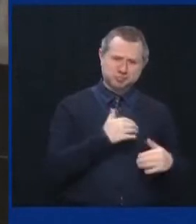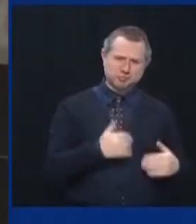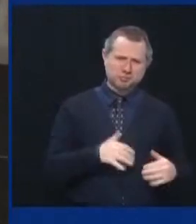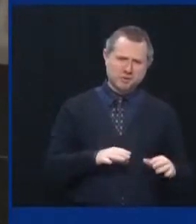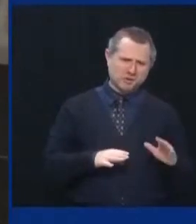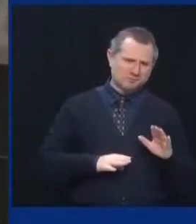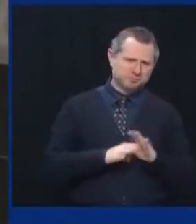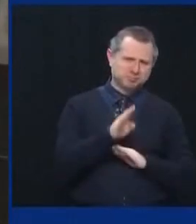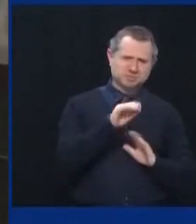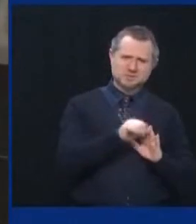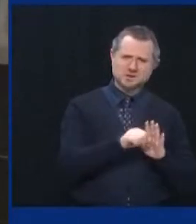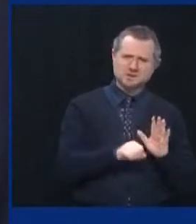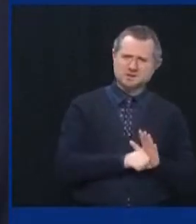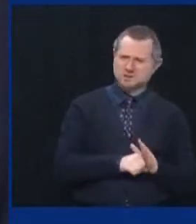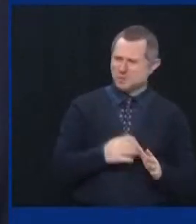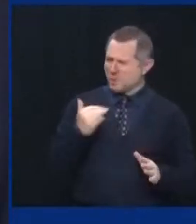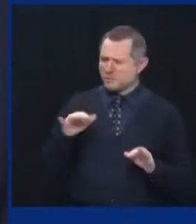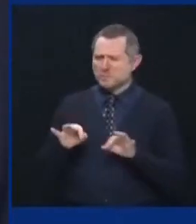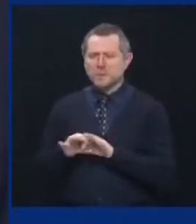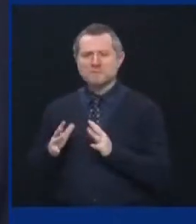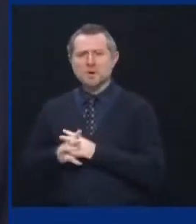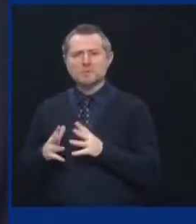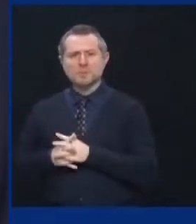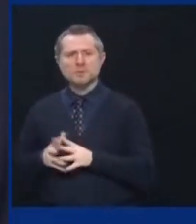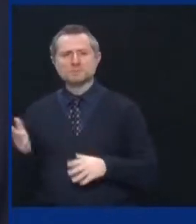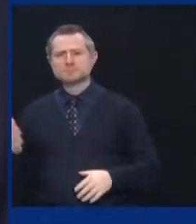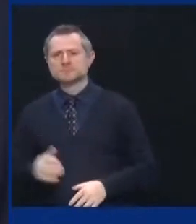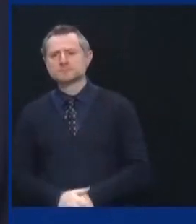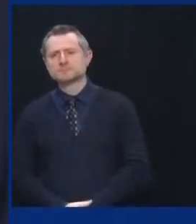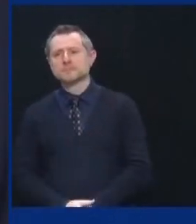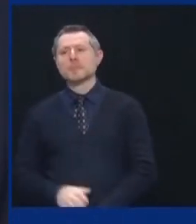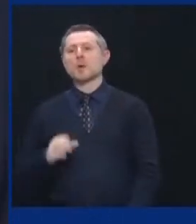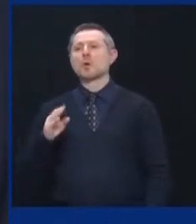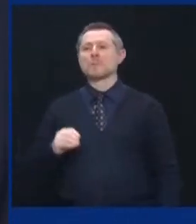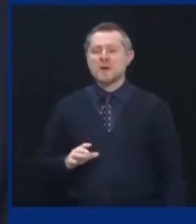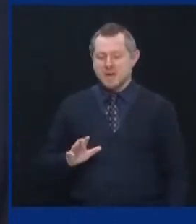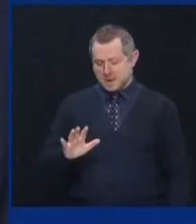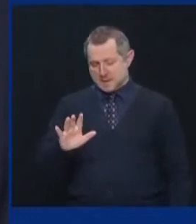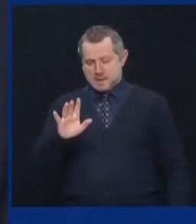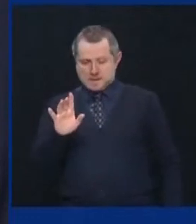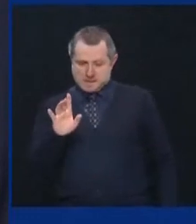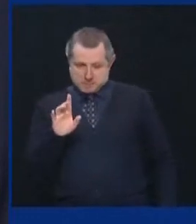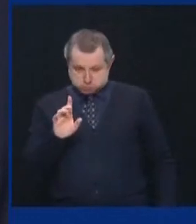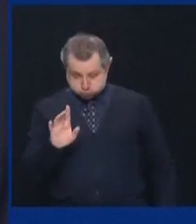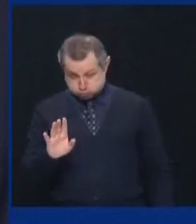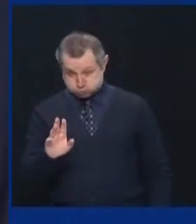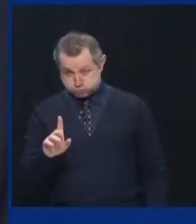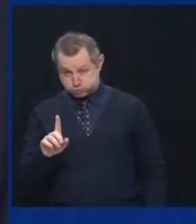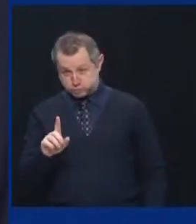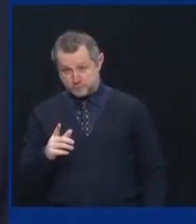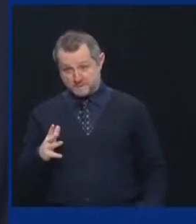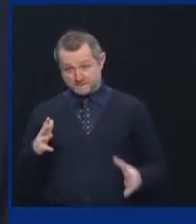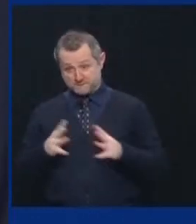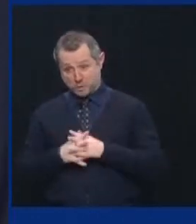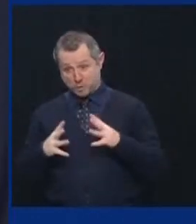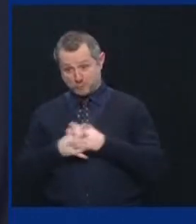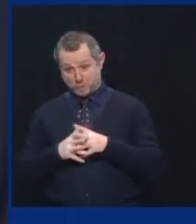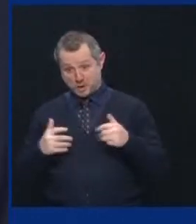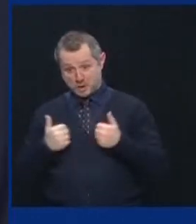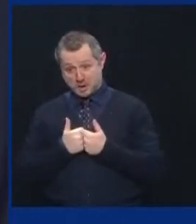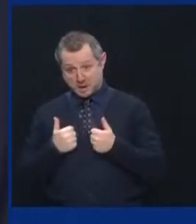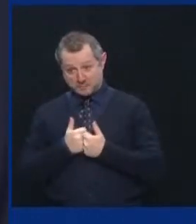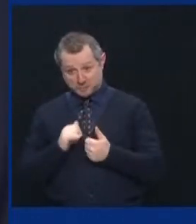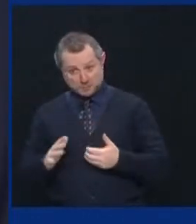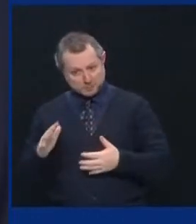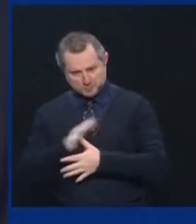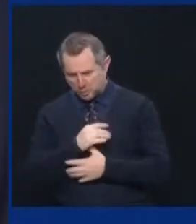state? Yeah, it's not about a football game as much as it is